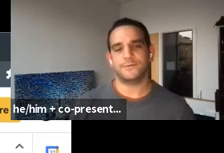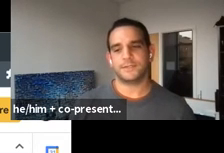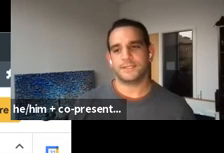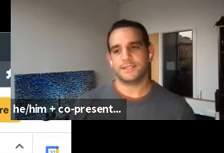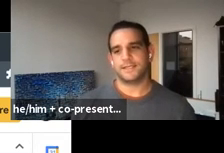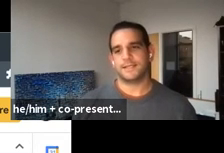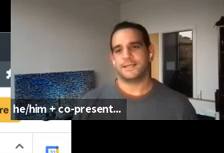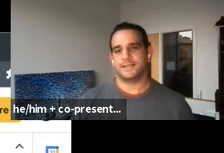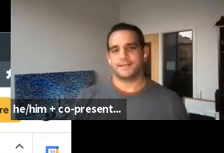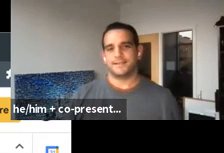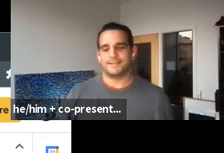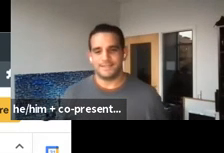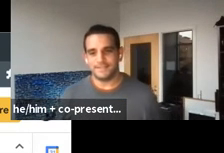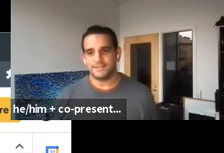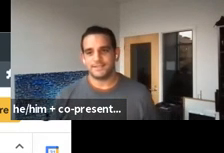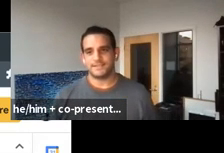now,